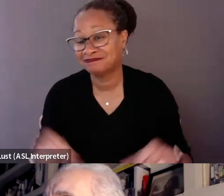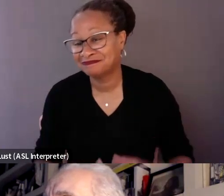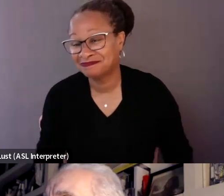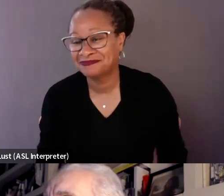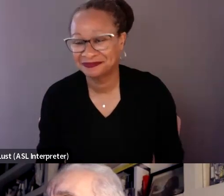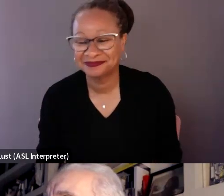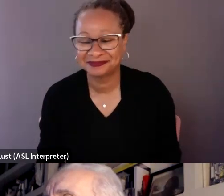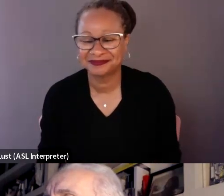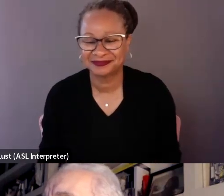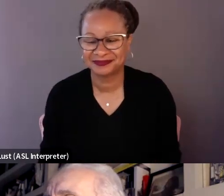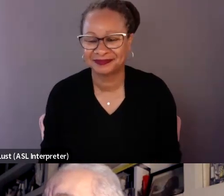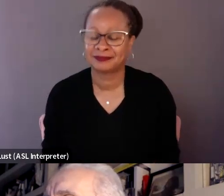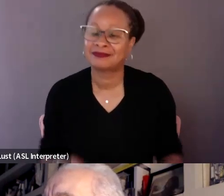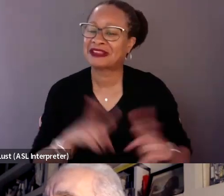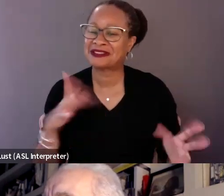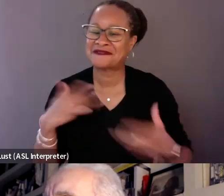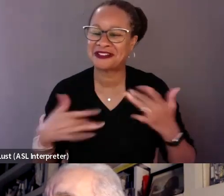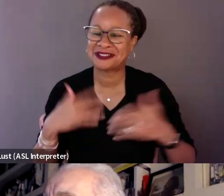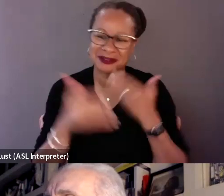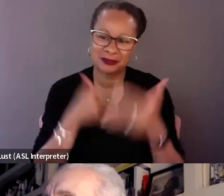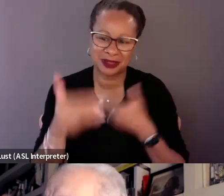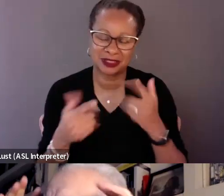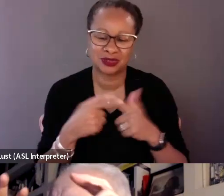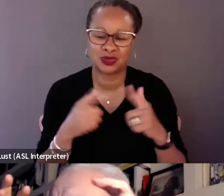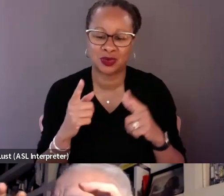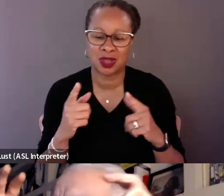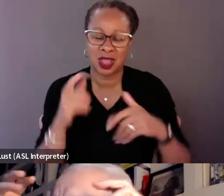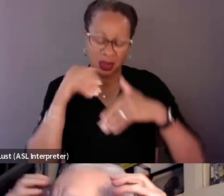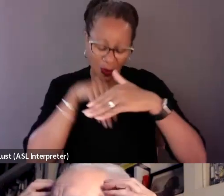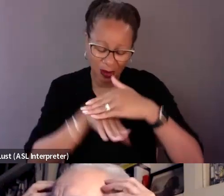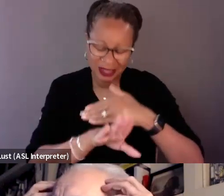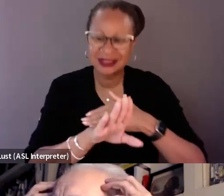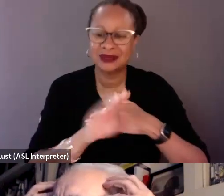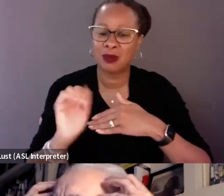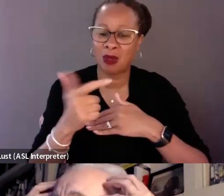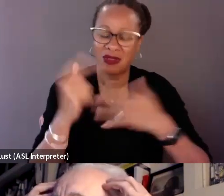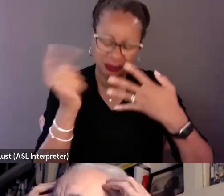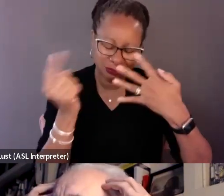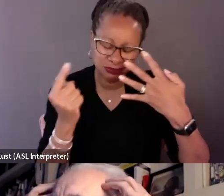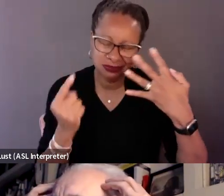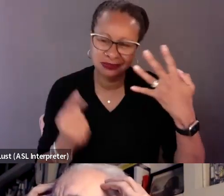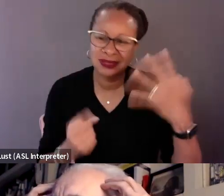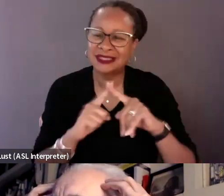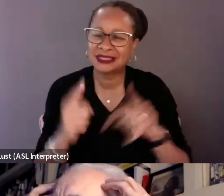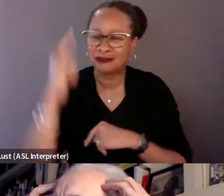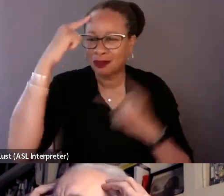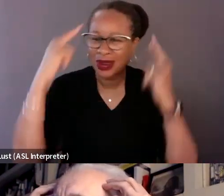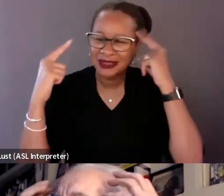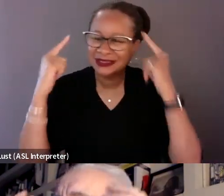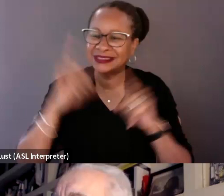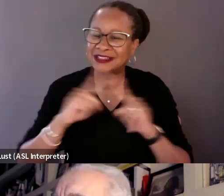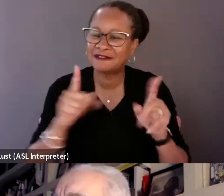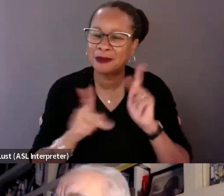It was very exciting to go into all these brains of different people